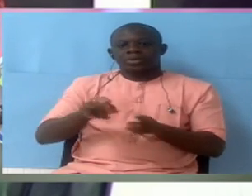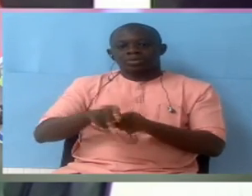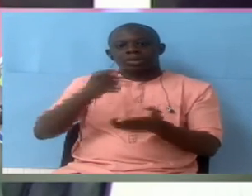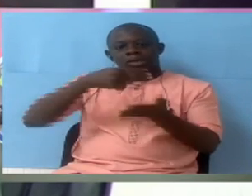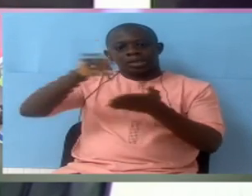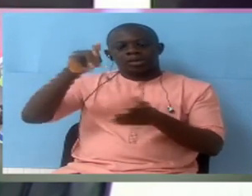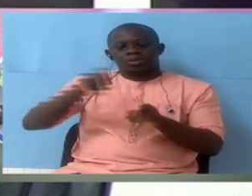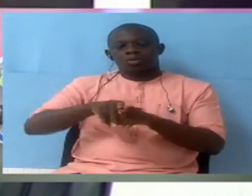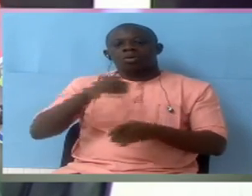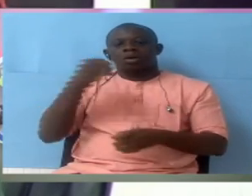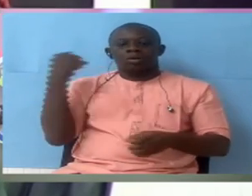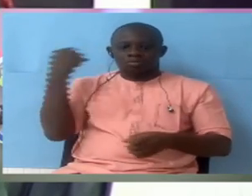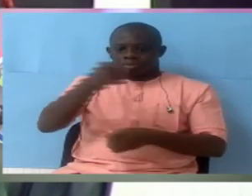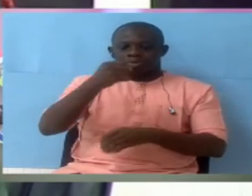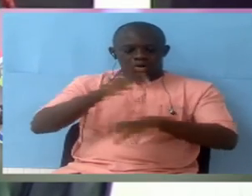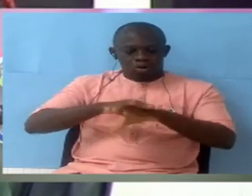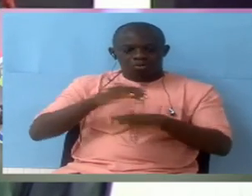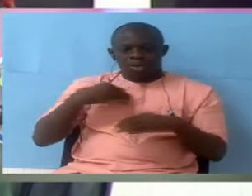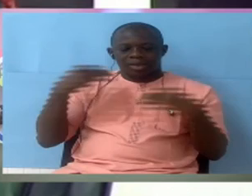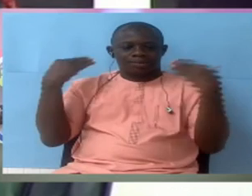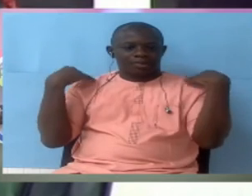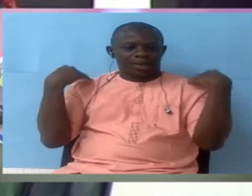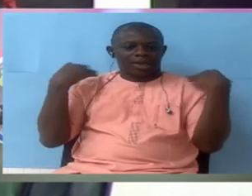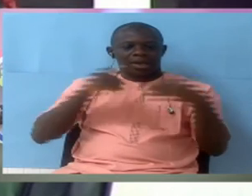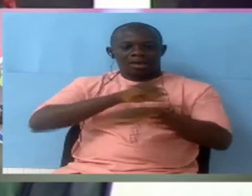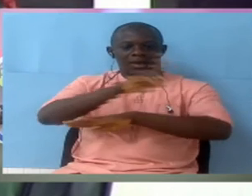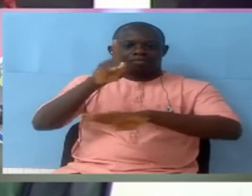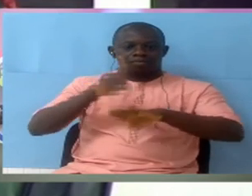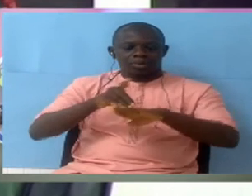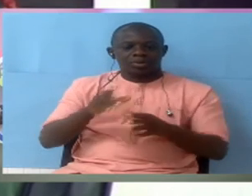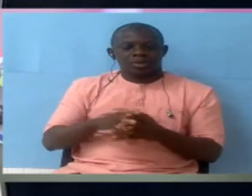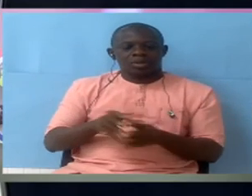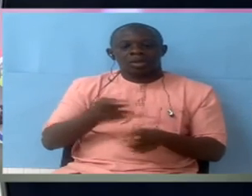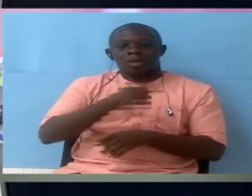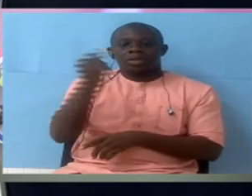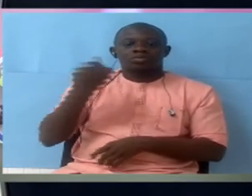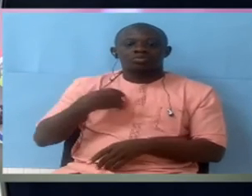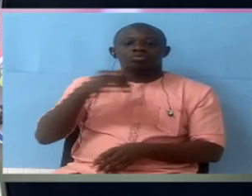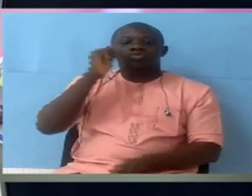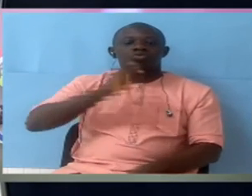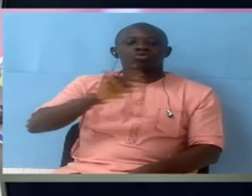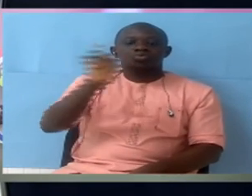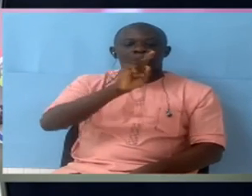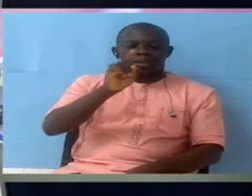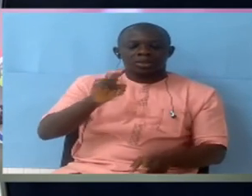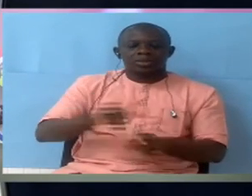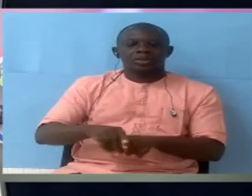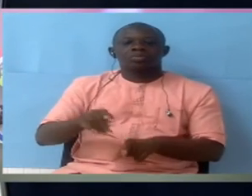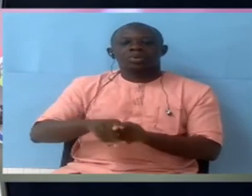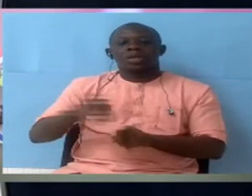ma door ci suma mbagay. What were they using to hit you on your waist and your shoulders? Ñom